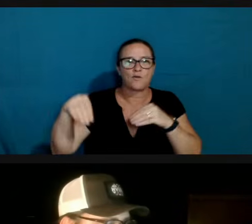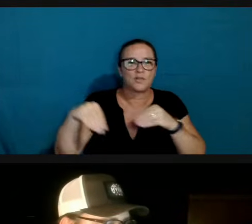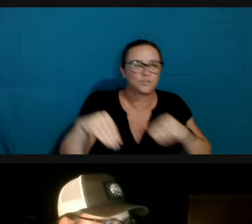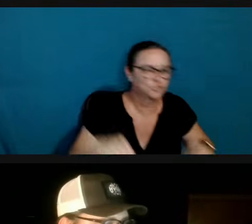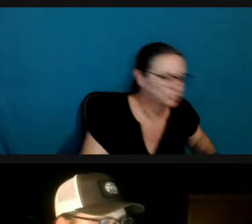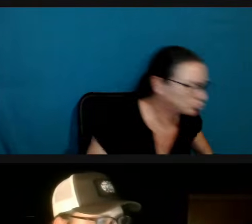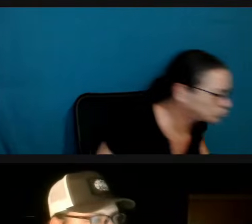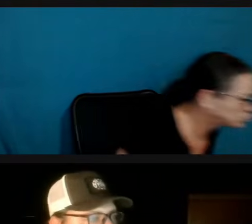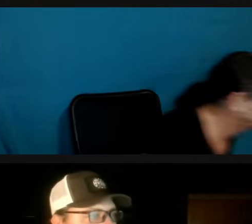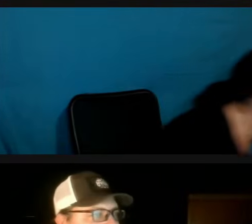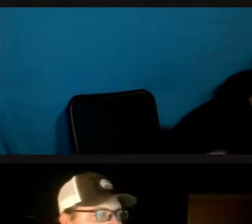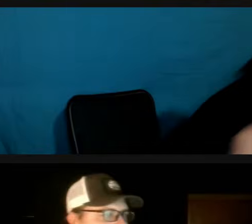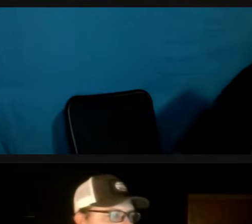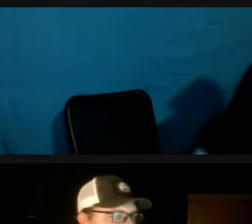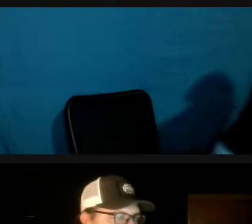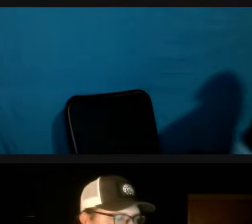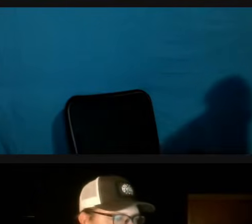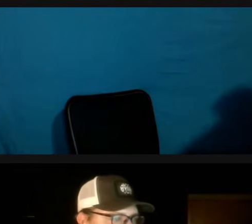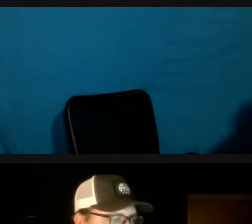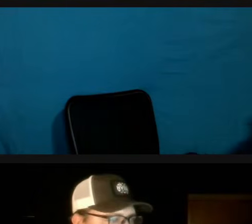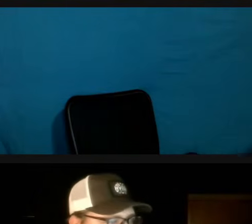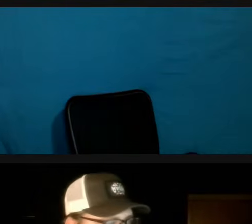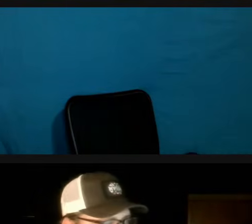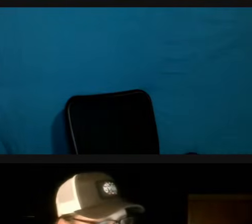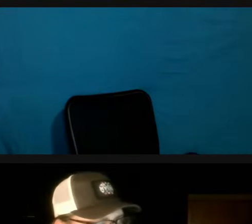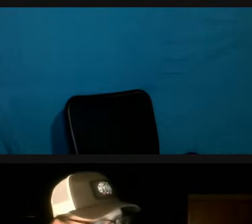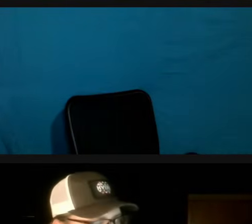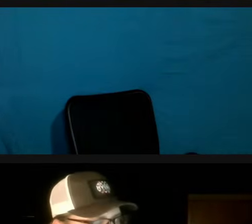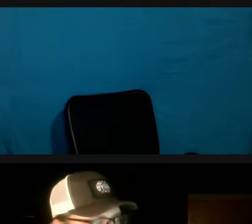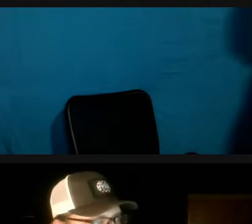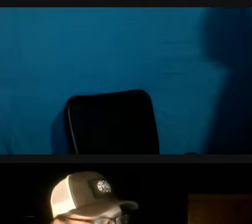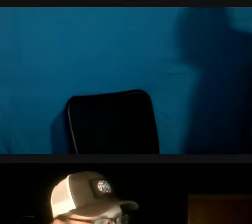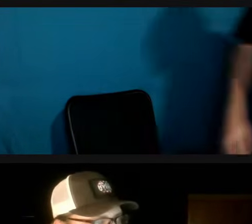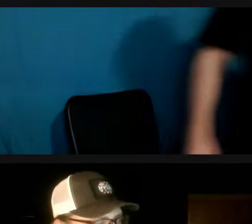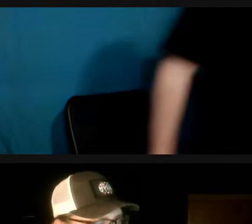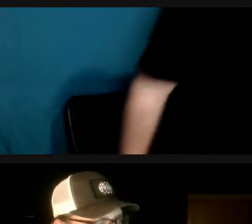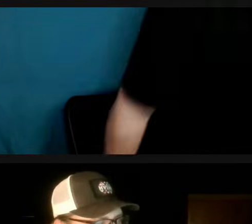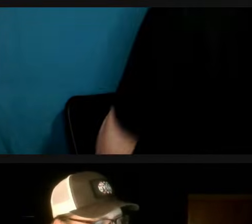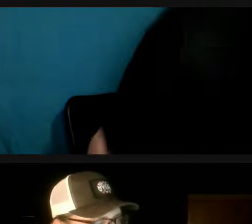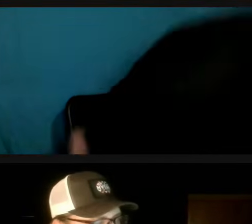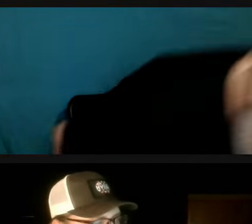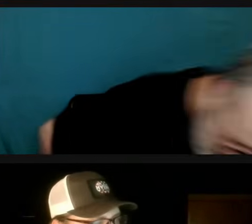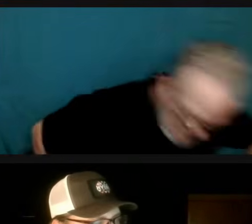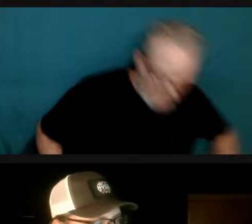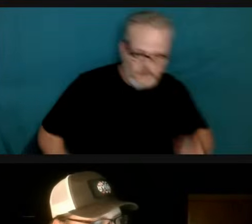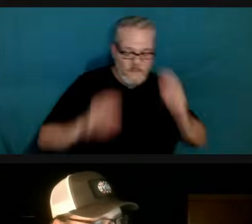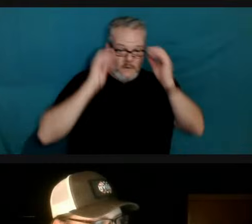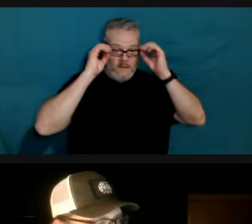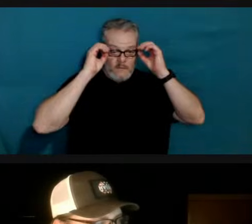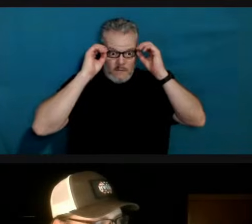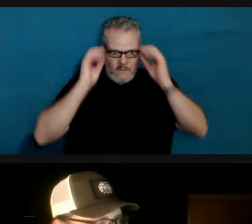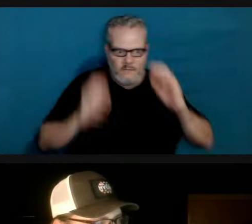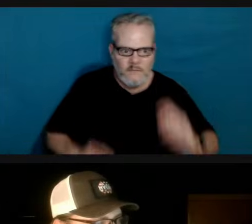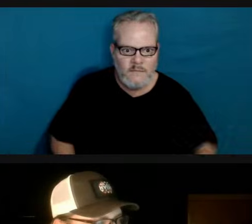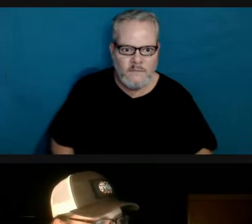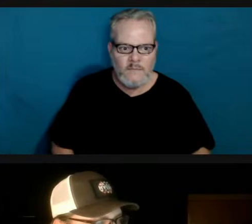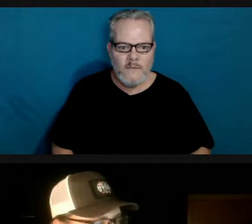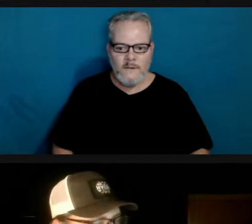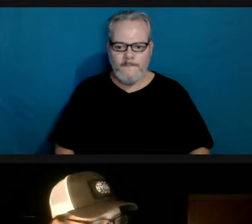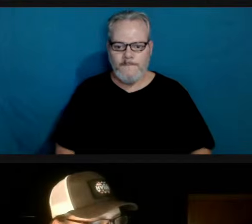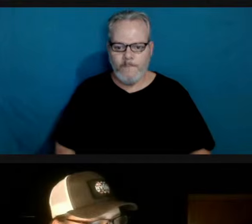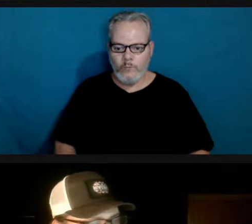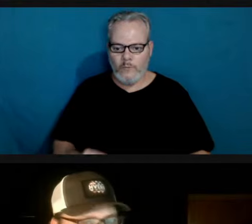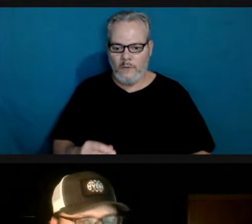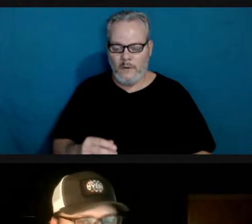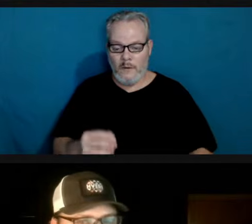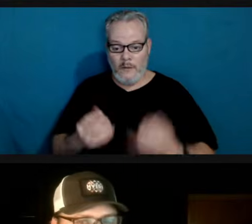taken on Tuesday. So we can see all those clusters, and then moving to today, we